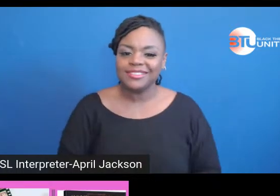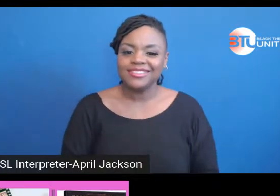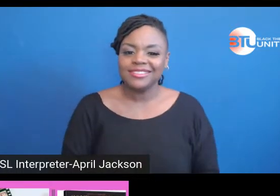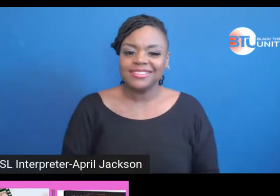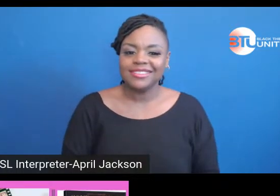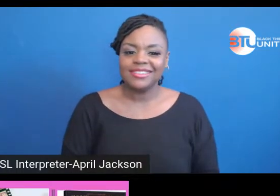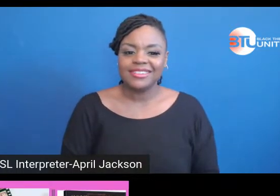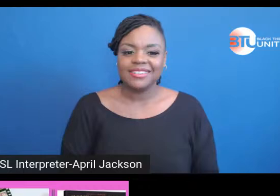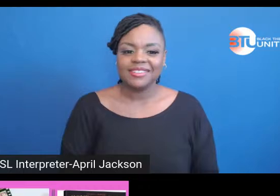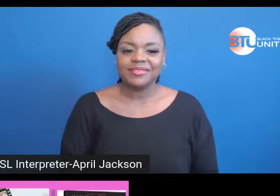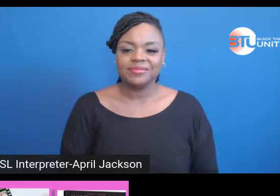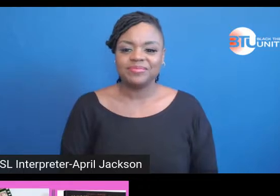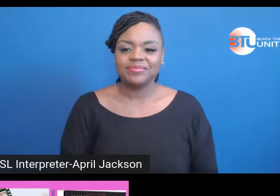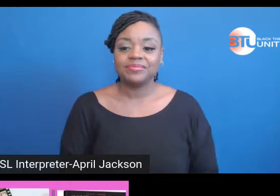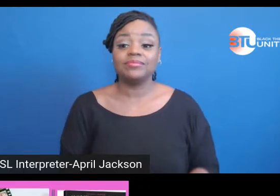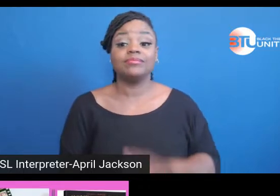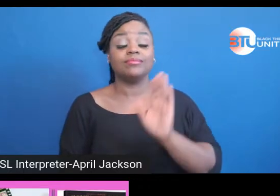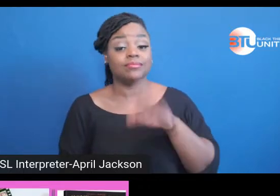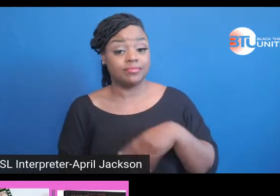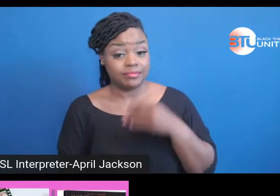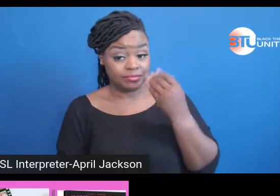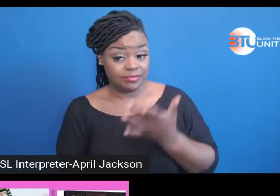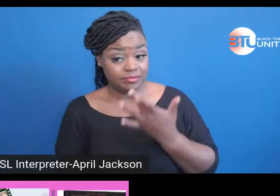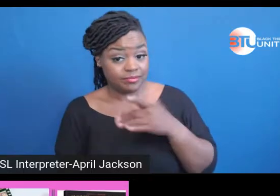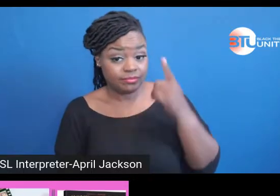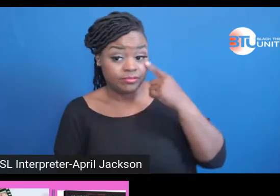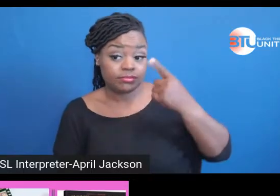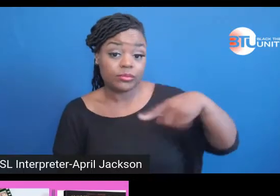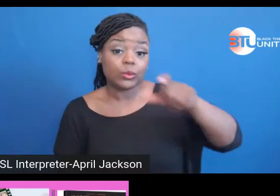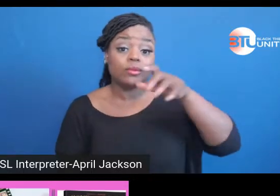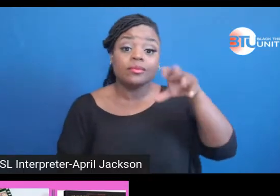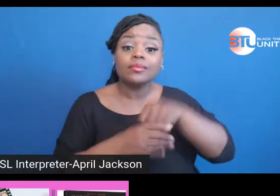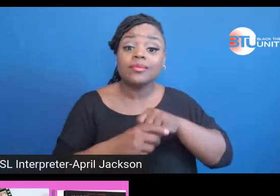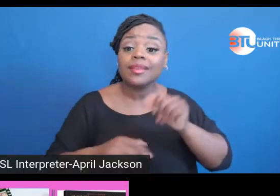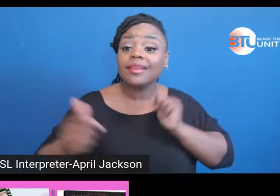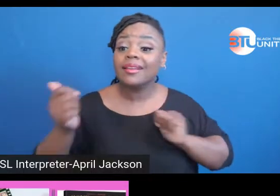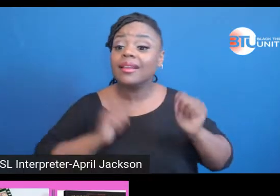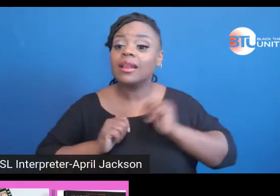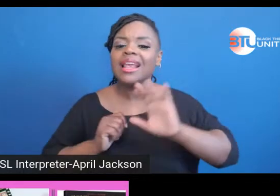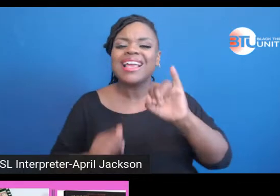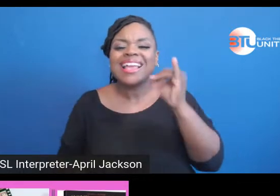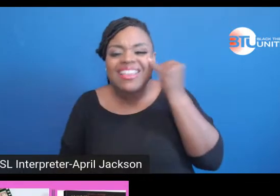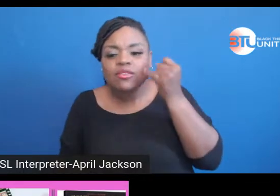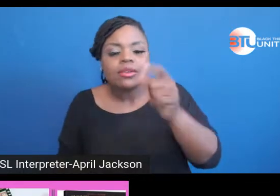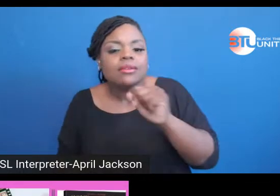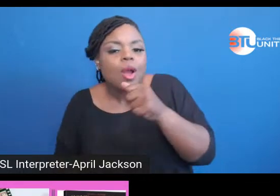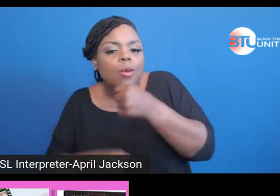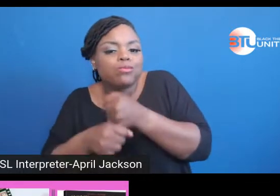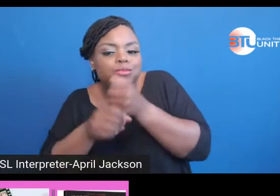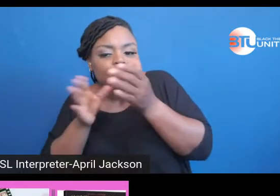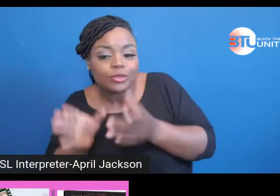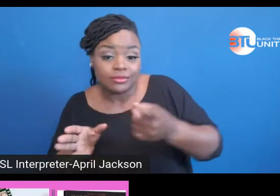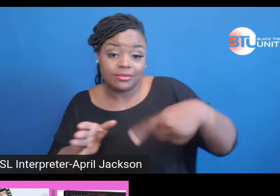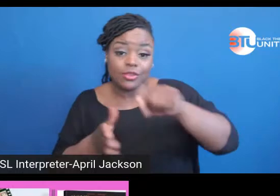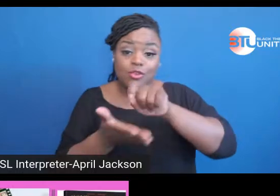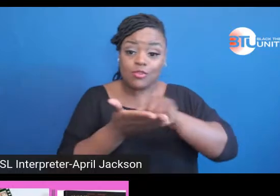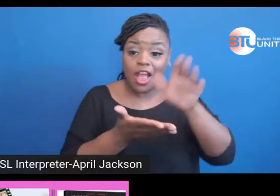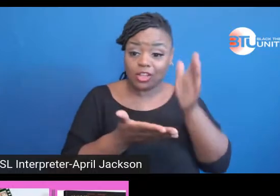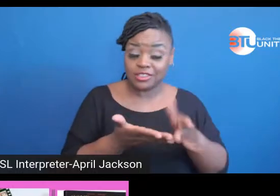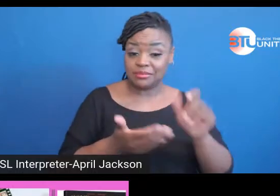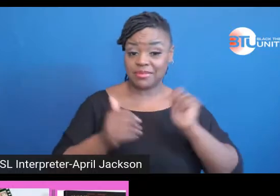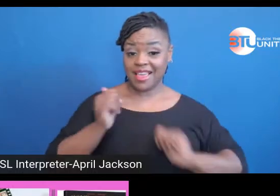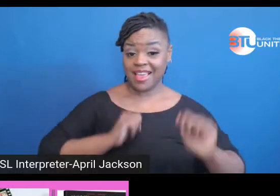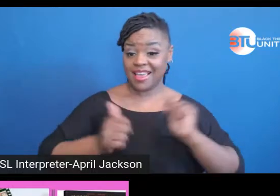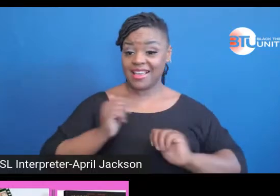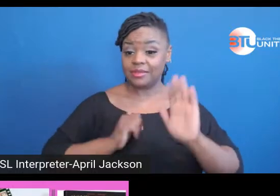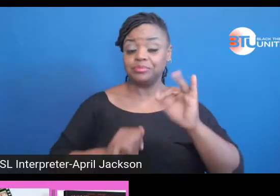Luckily for you, that in the theater world, at least the people who aren't producers, the people who write plays, is that the playwright is very,